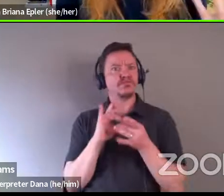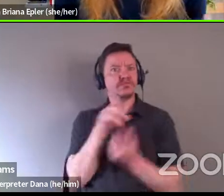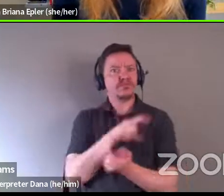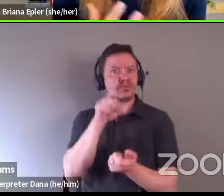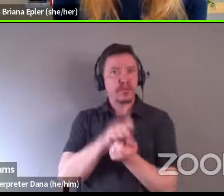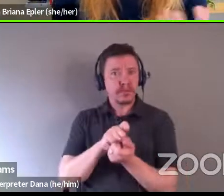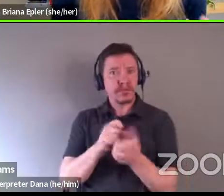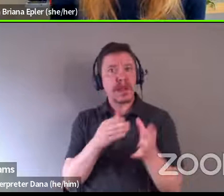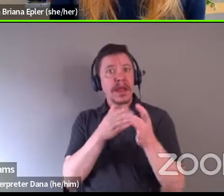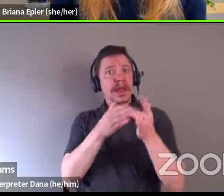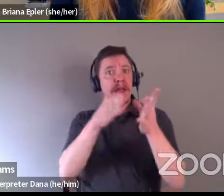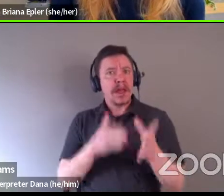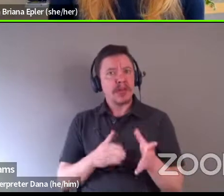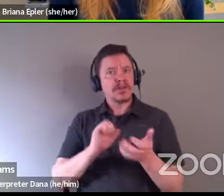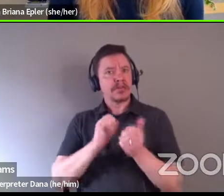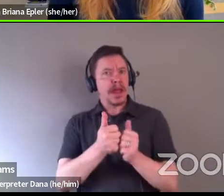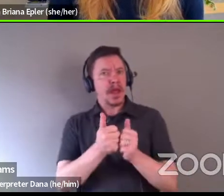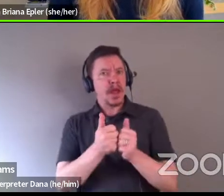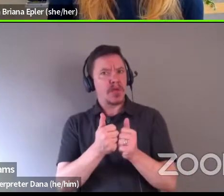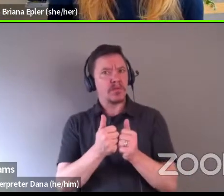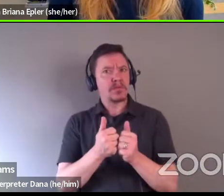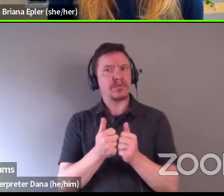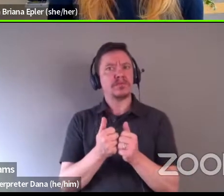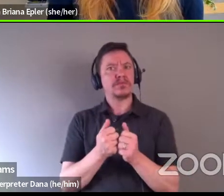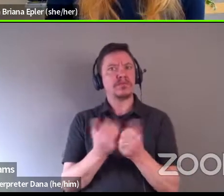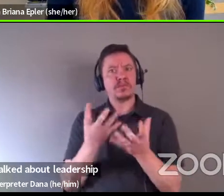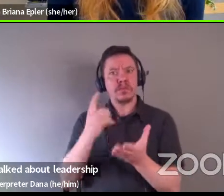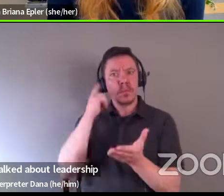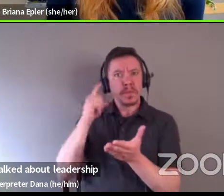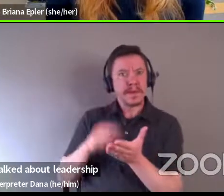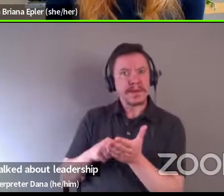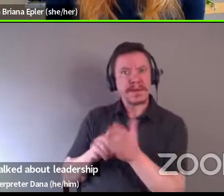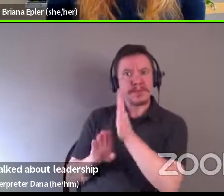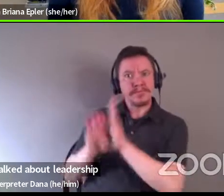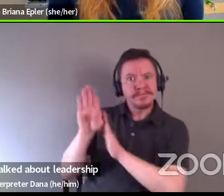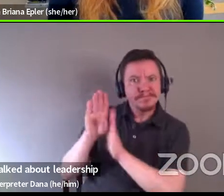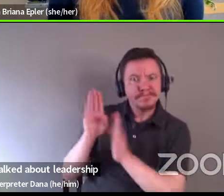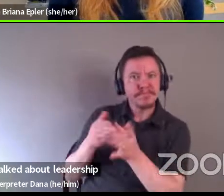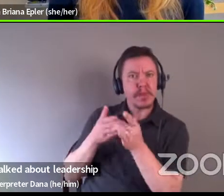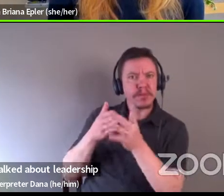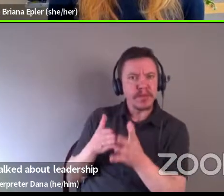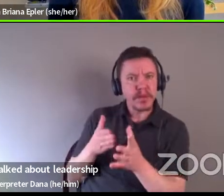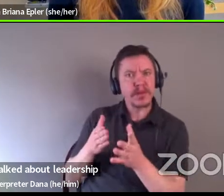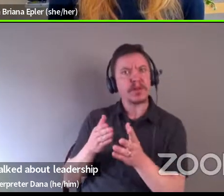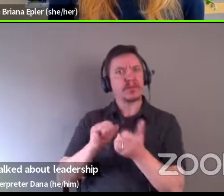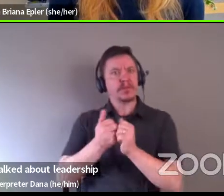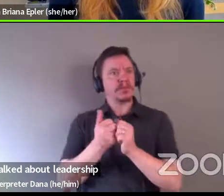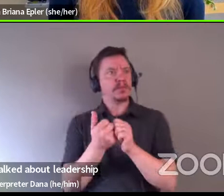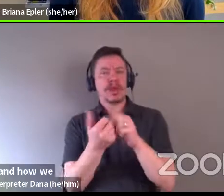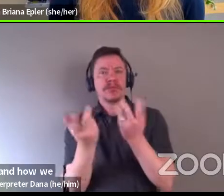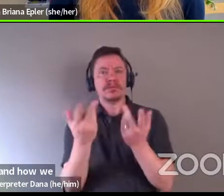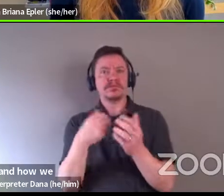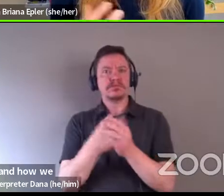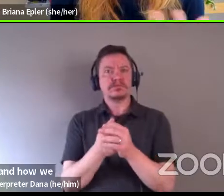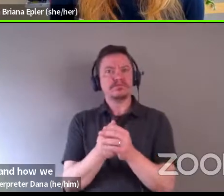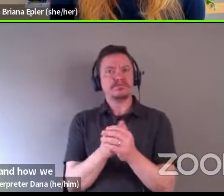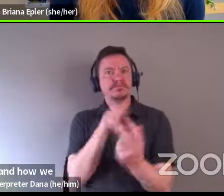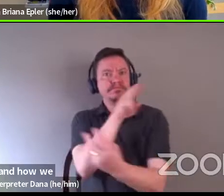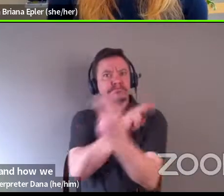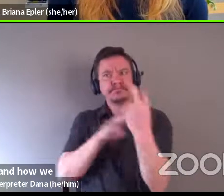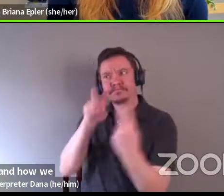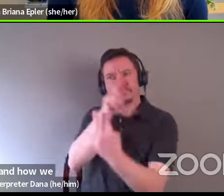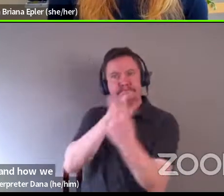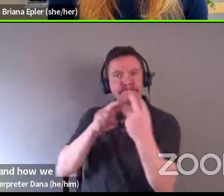specifically about leadership and how we see leaders and how we see each other, and are remembering